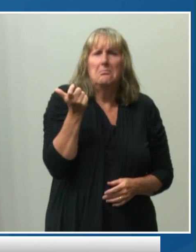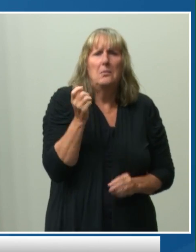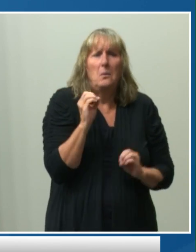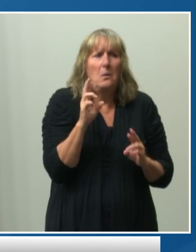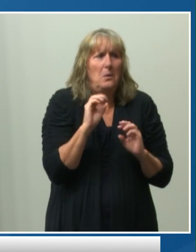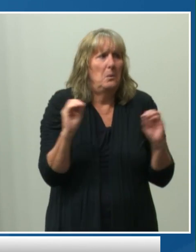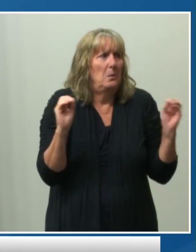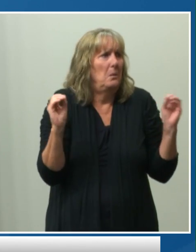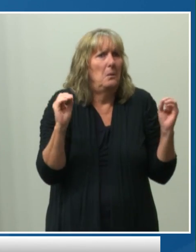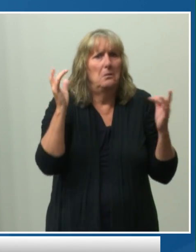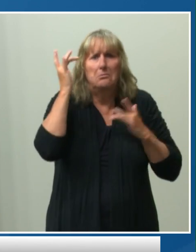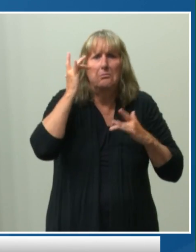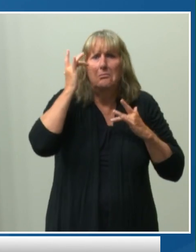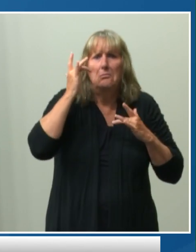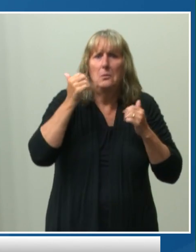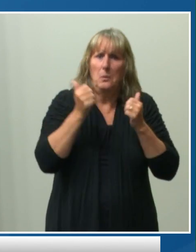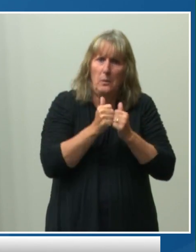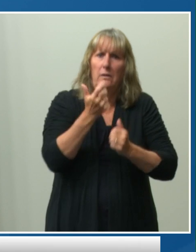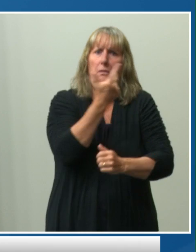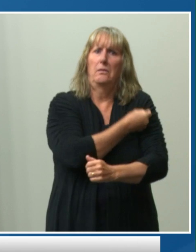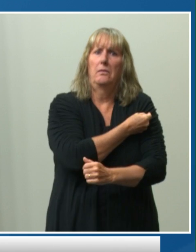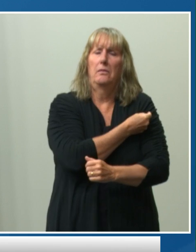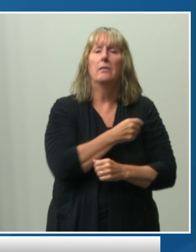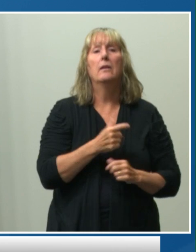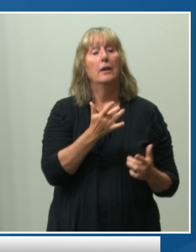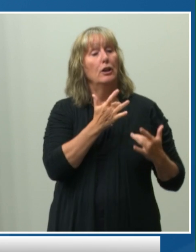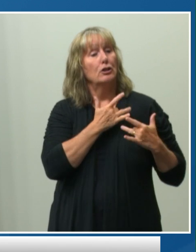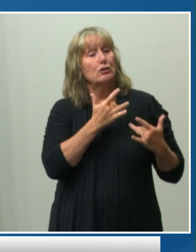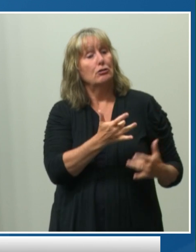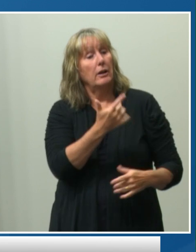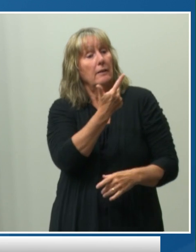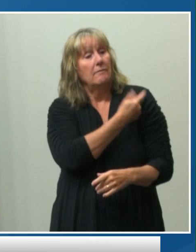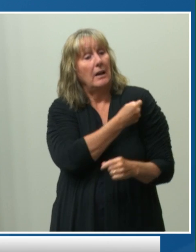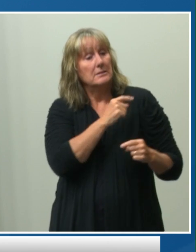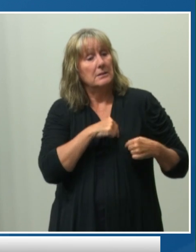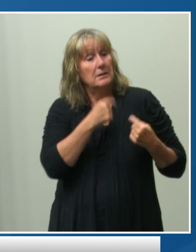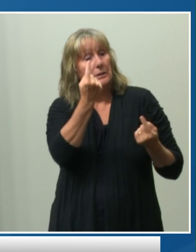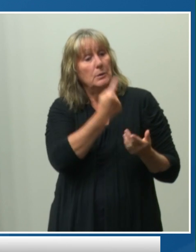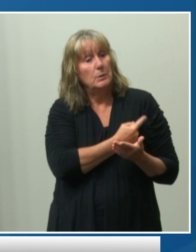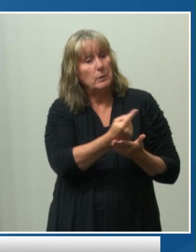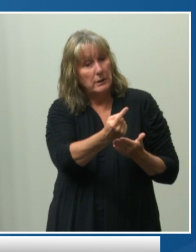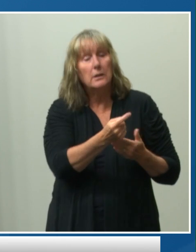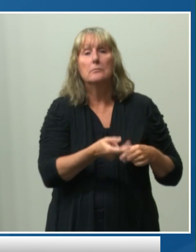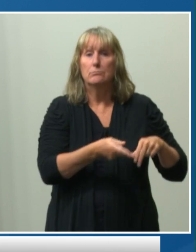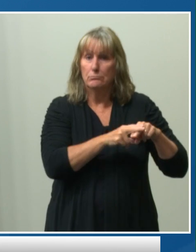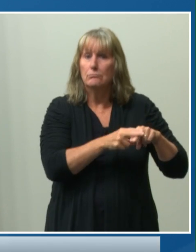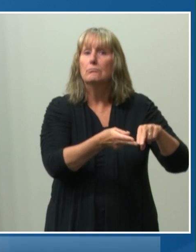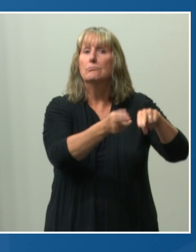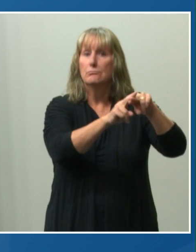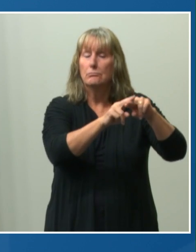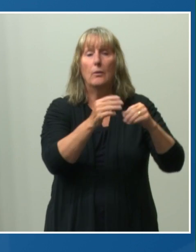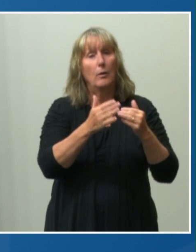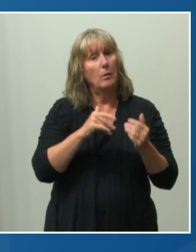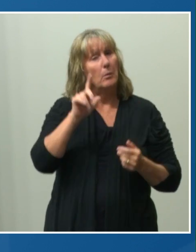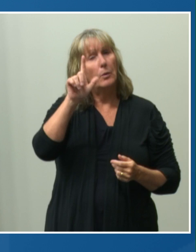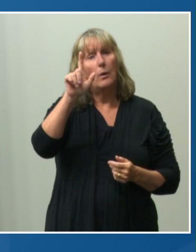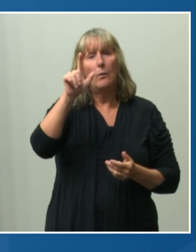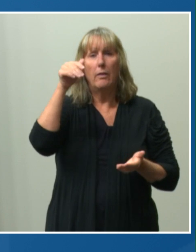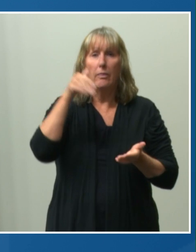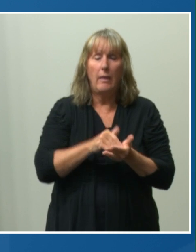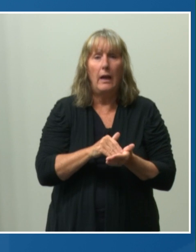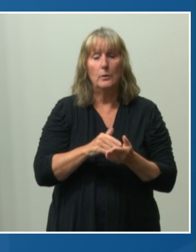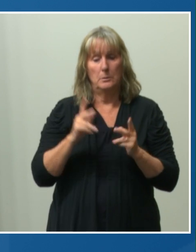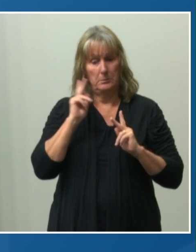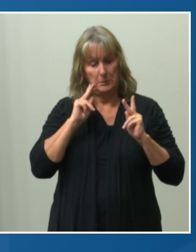all. Over the last week, the trend in vaccinations has kept climbing. Nearly 21,000 Lancaster